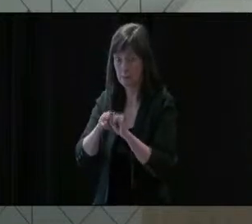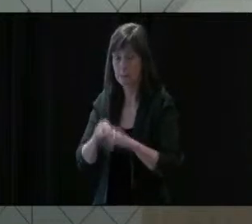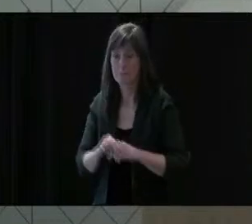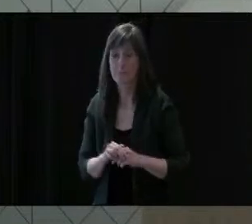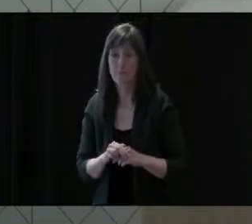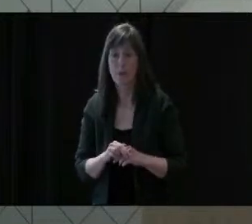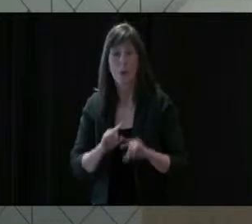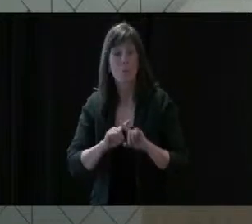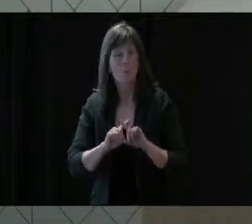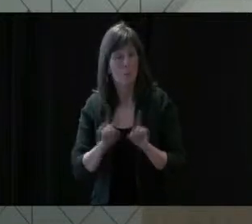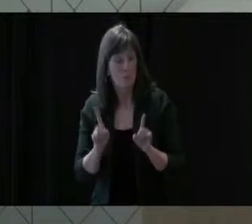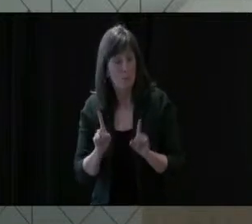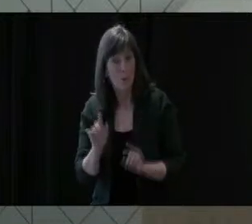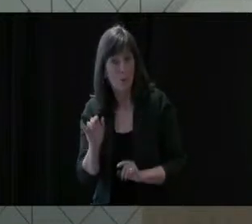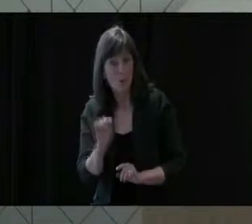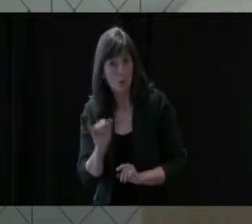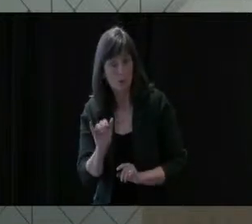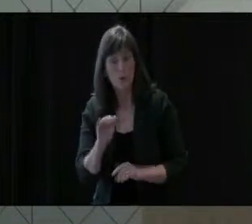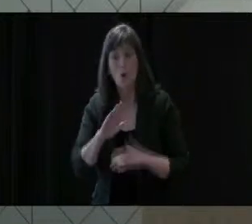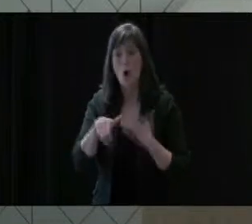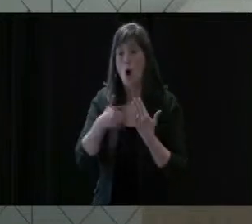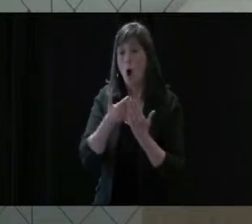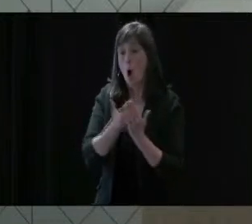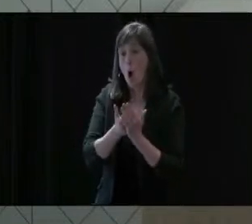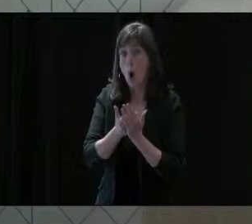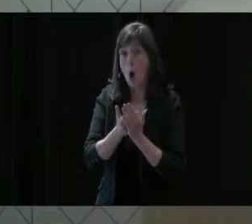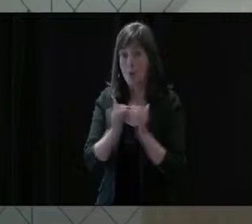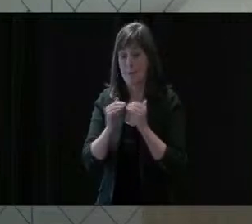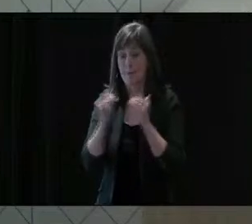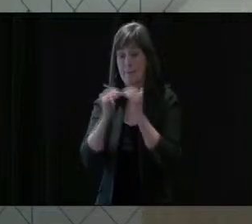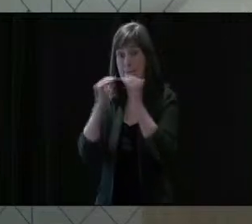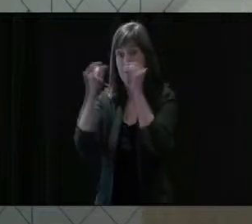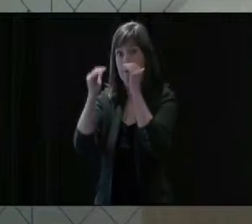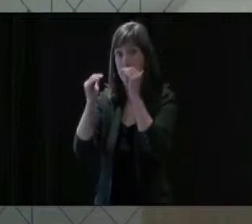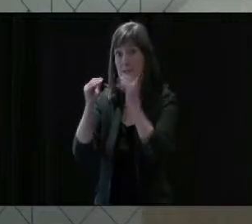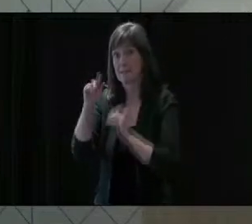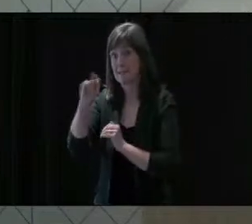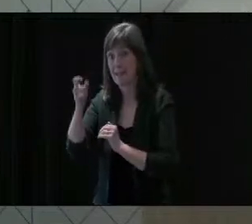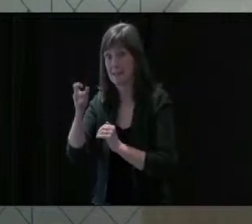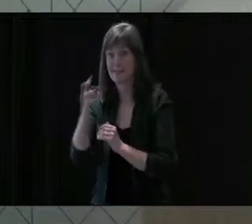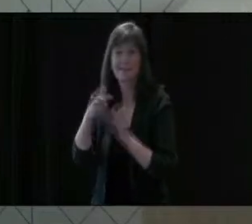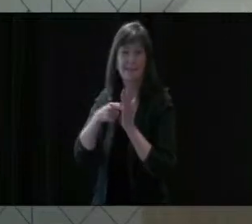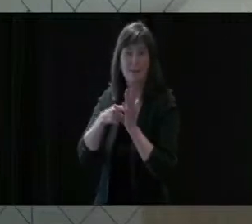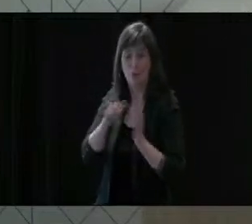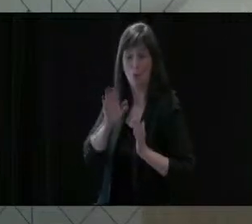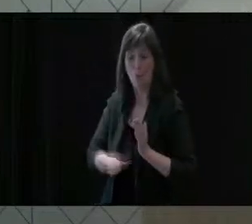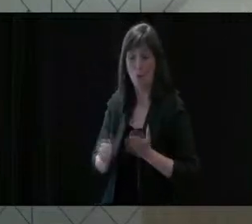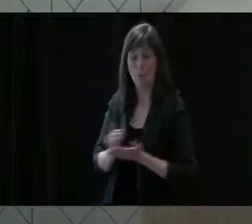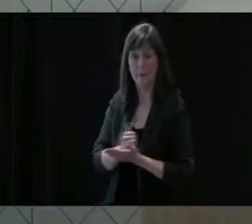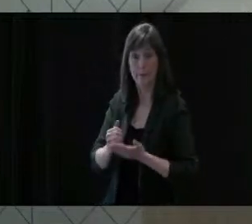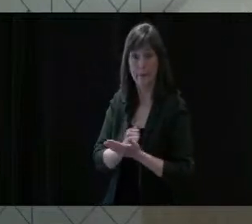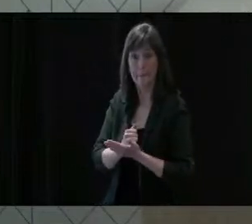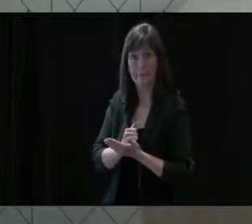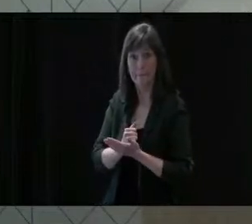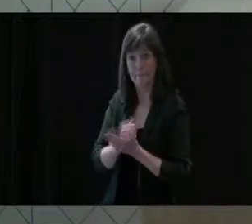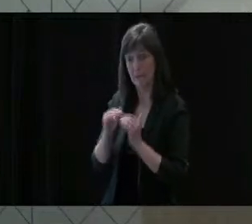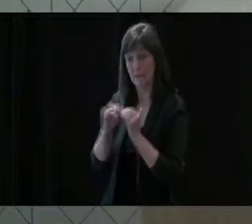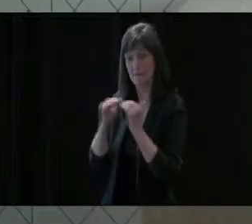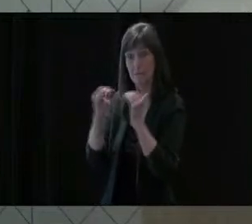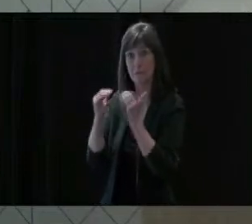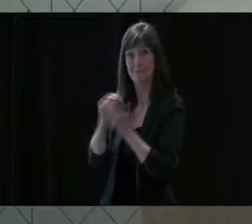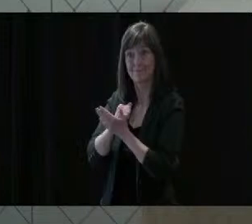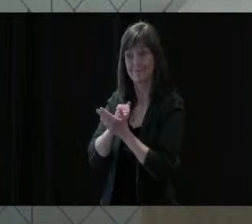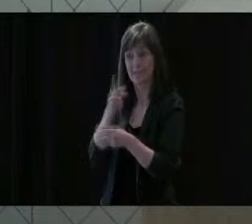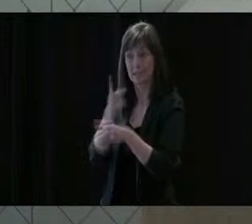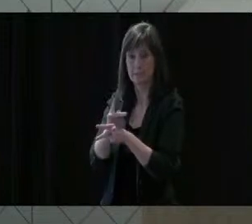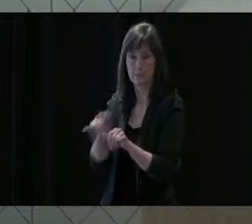all of the thresholds and credits that are in place for low-income residents of the province be